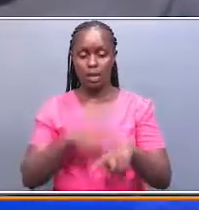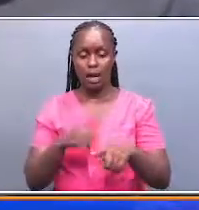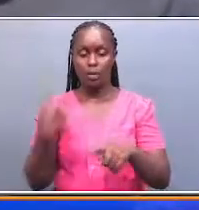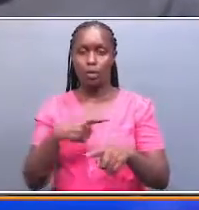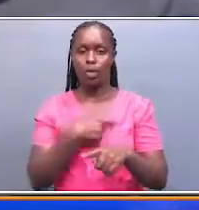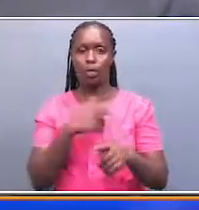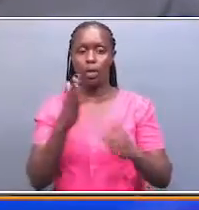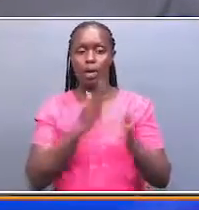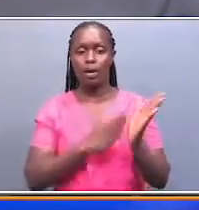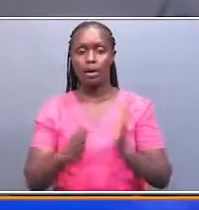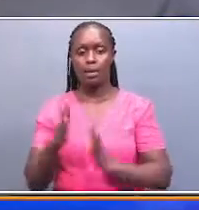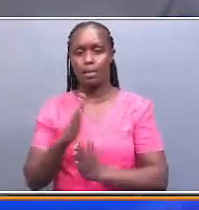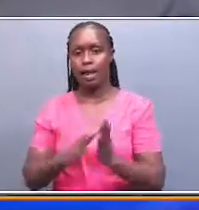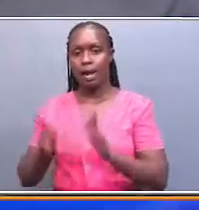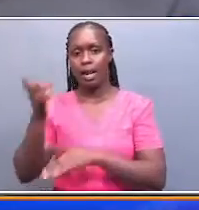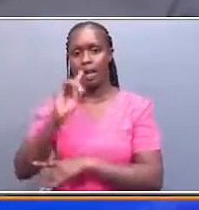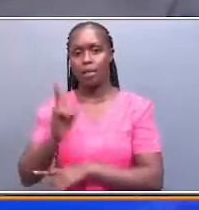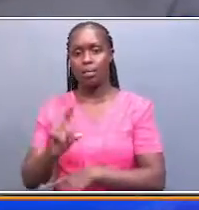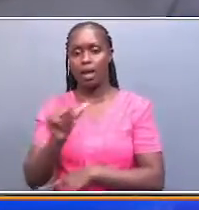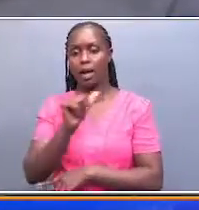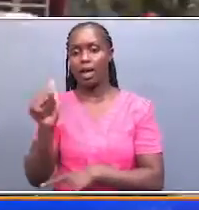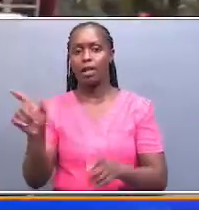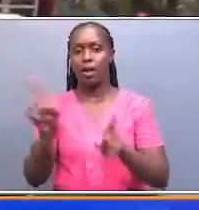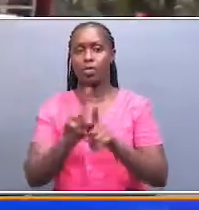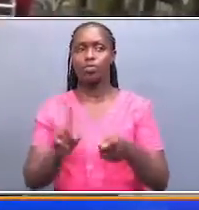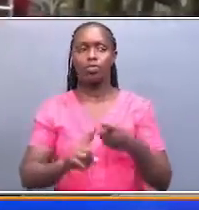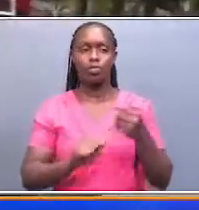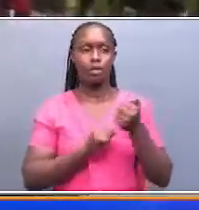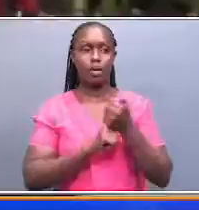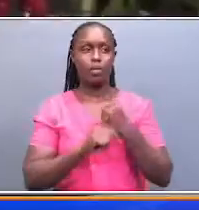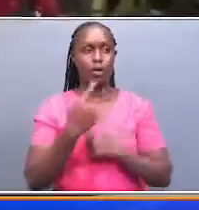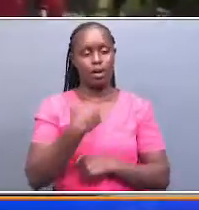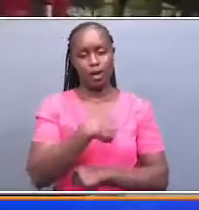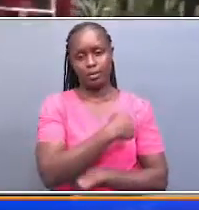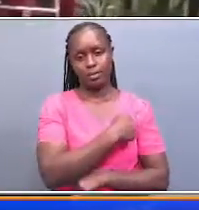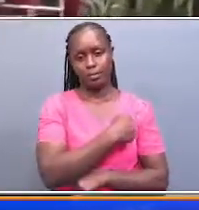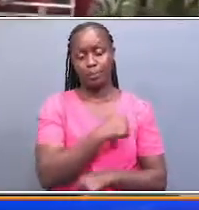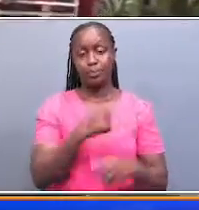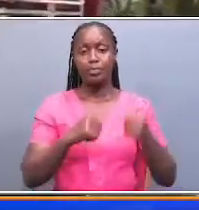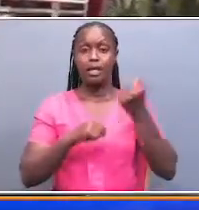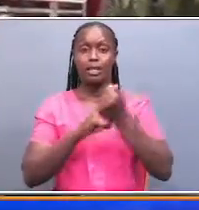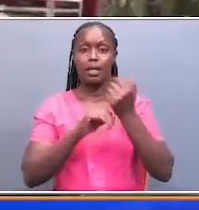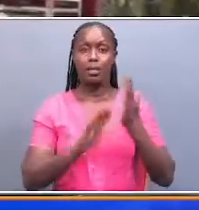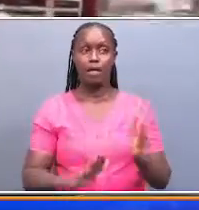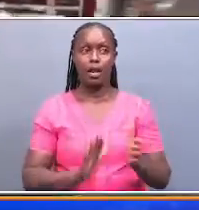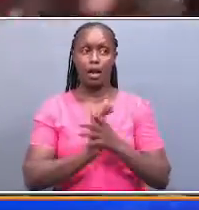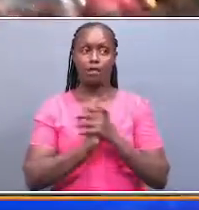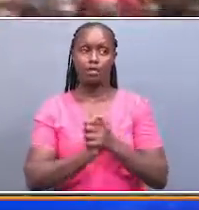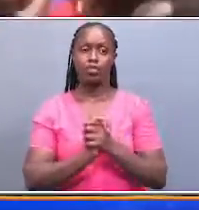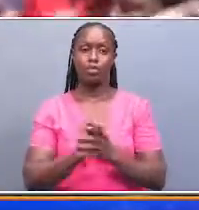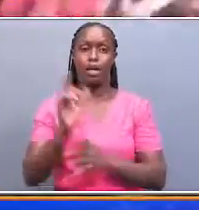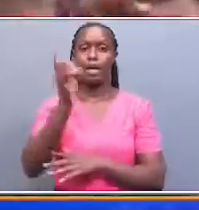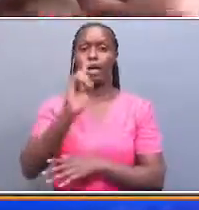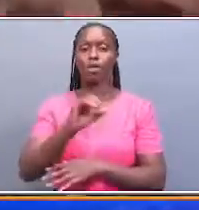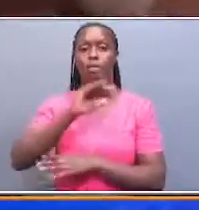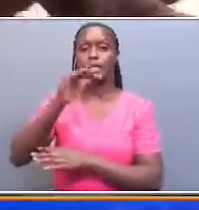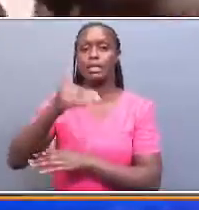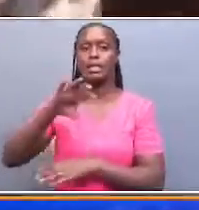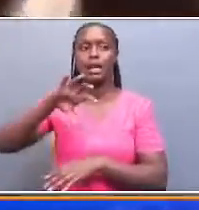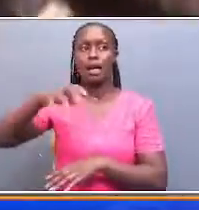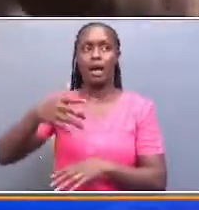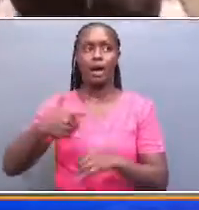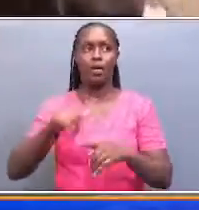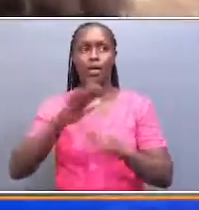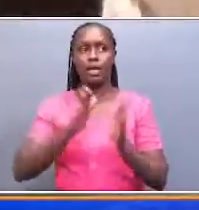Nairobi wengine wasimame na sisi. This as supporters of Jubilee Party Nairobi City County aspirants